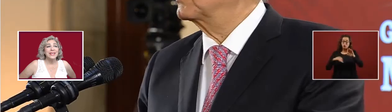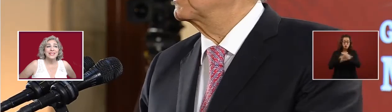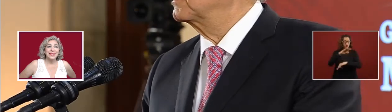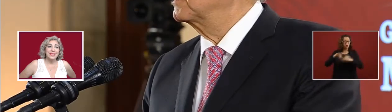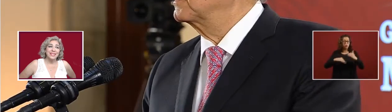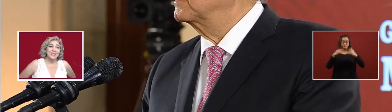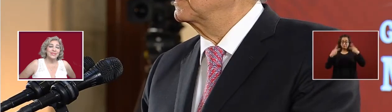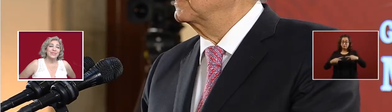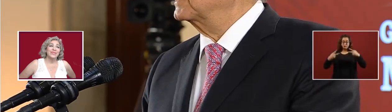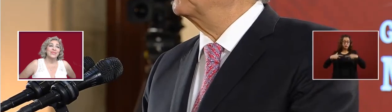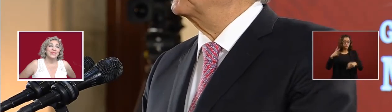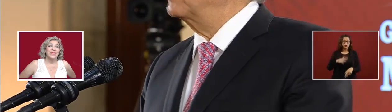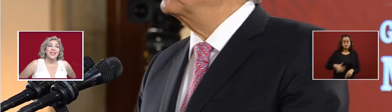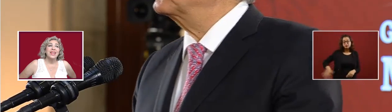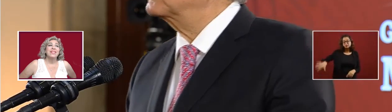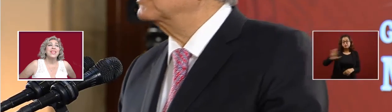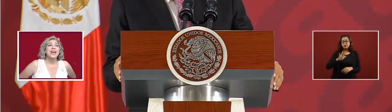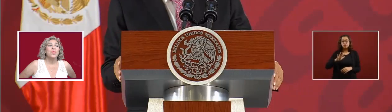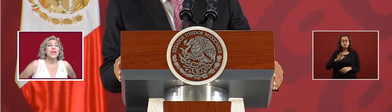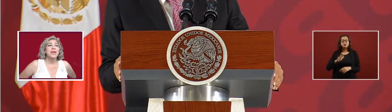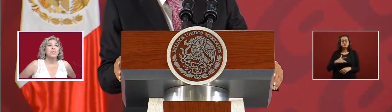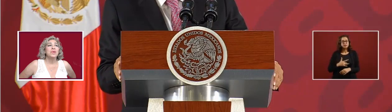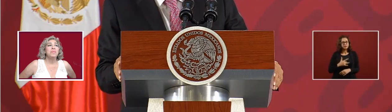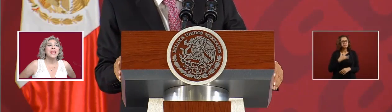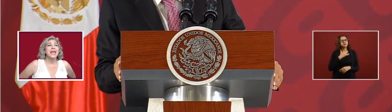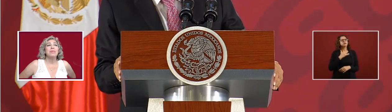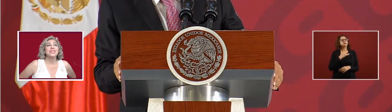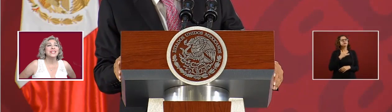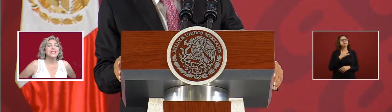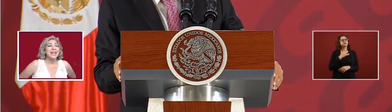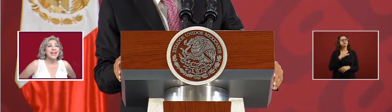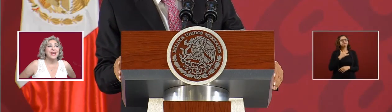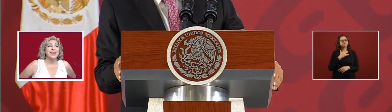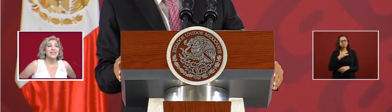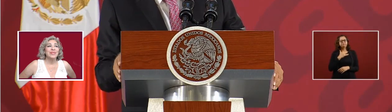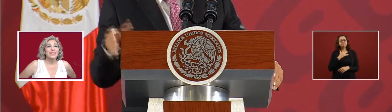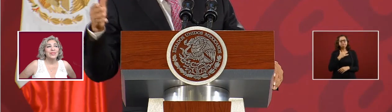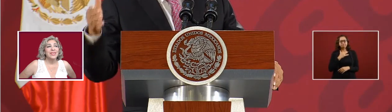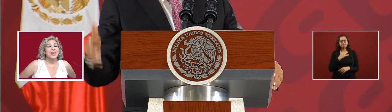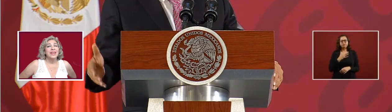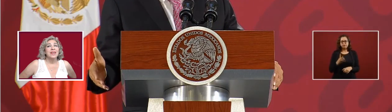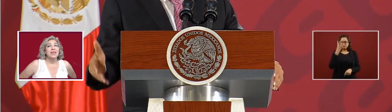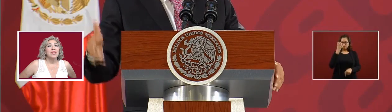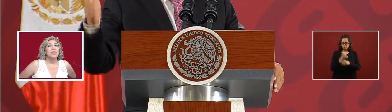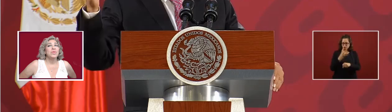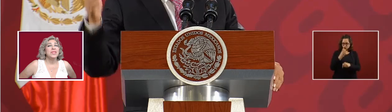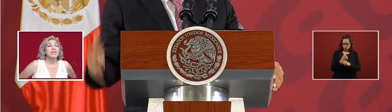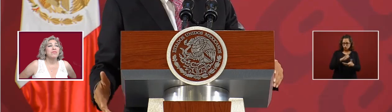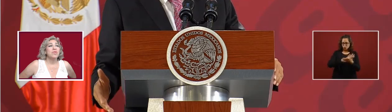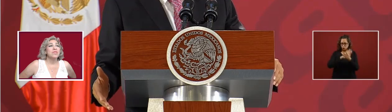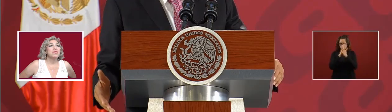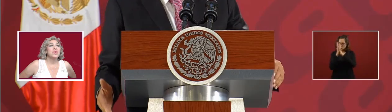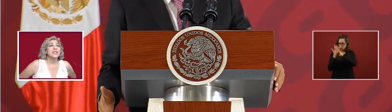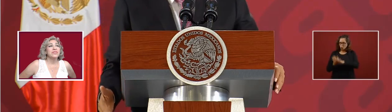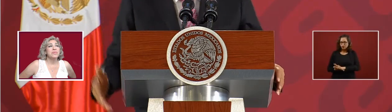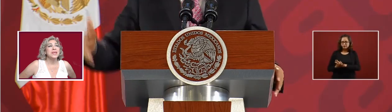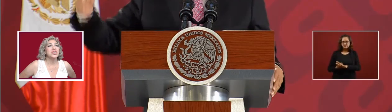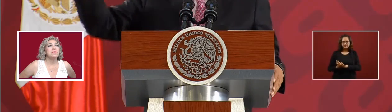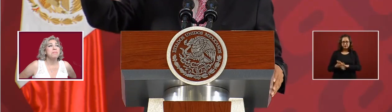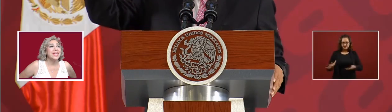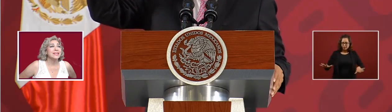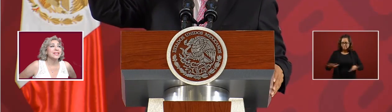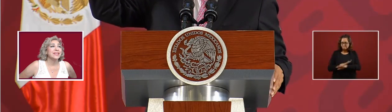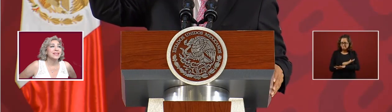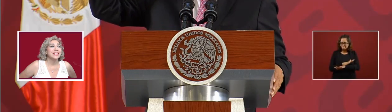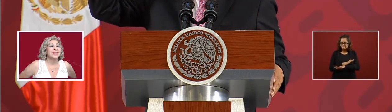all Mexicans that we would be able to say with the fourth transformation